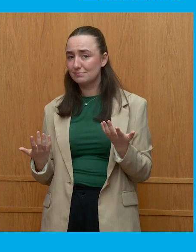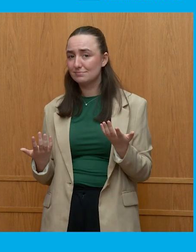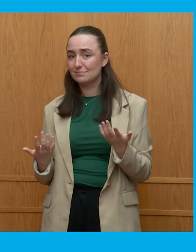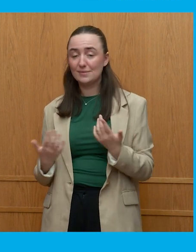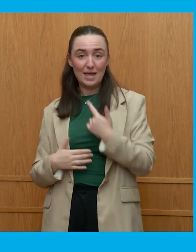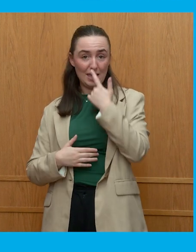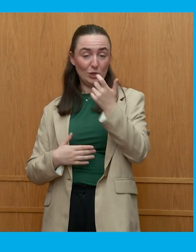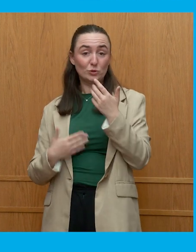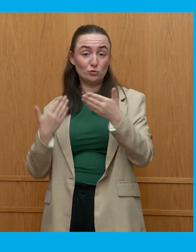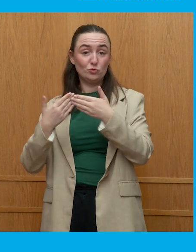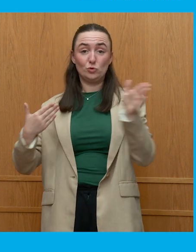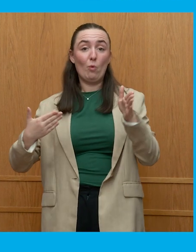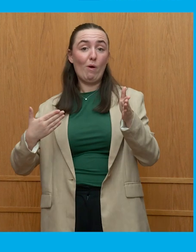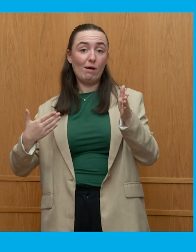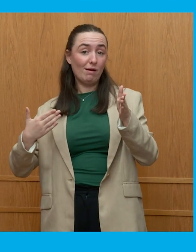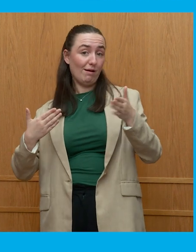open.